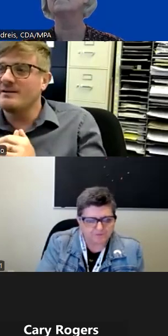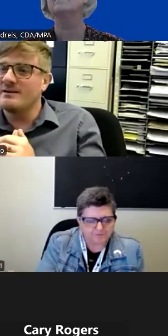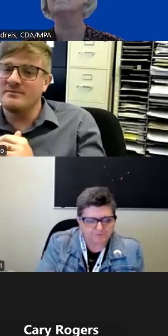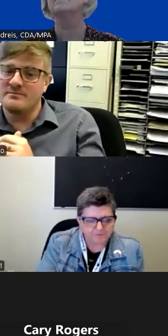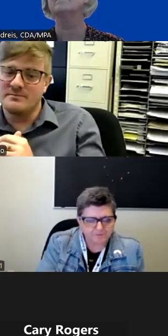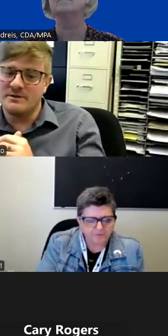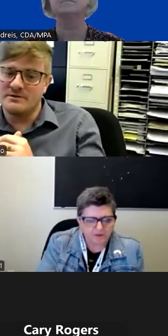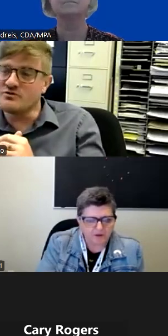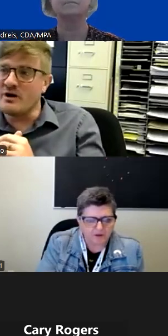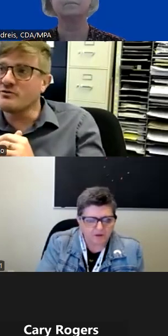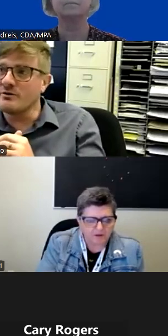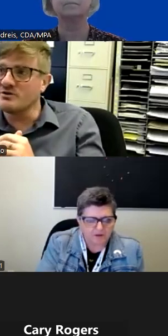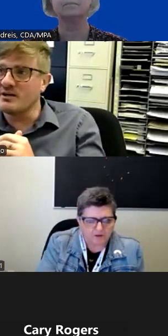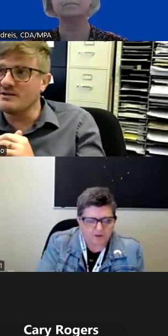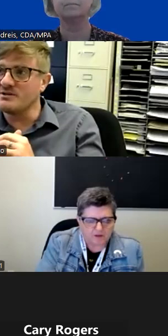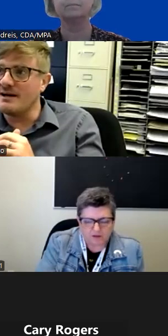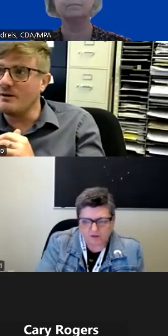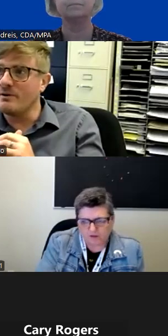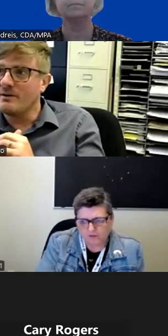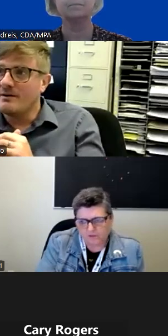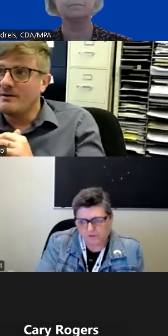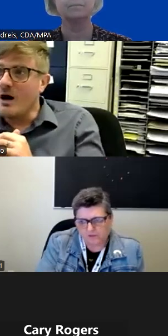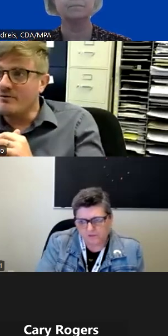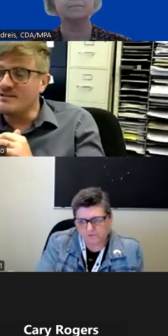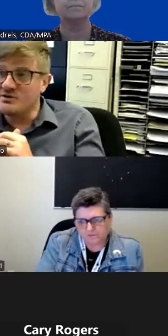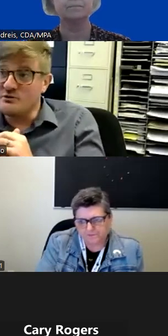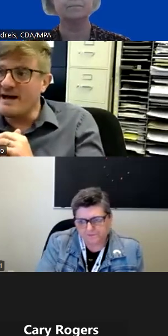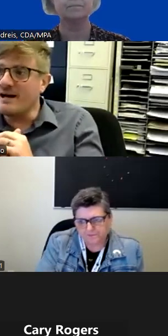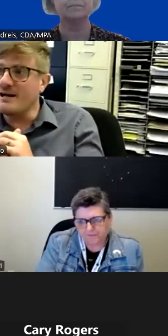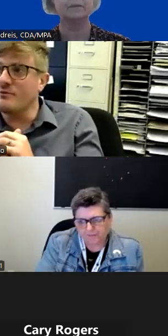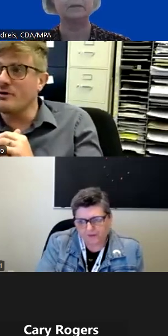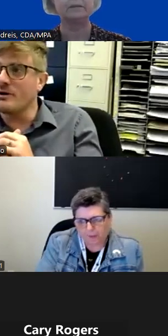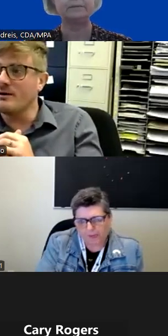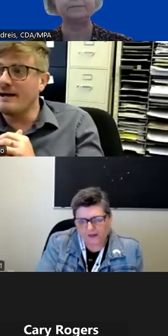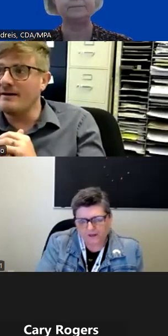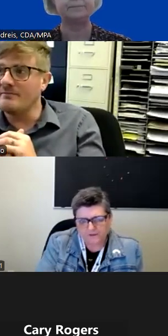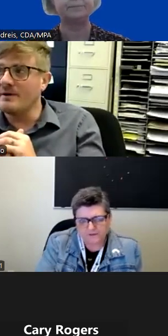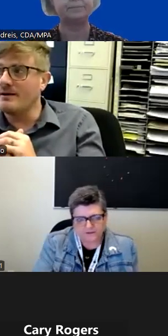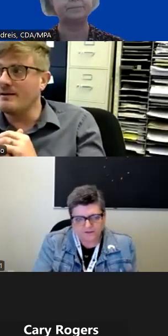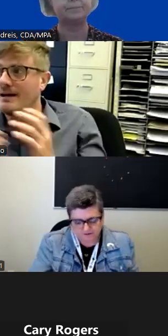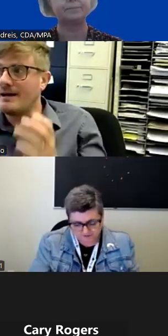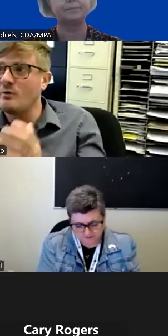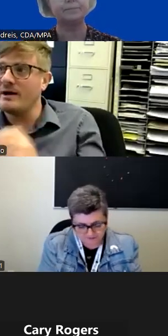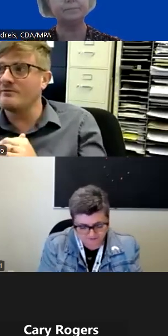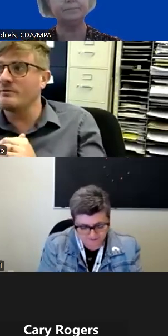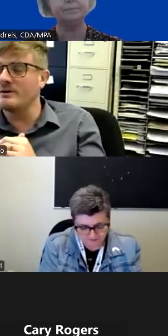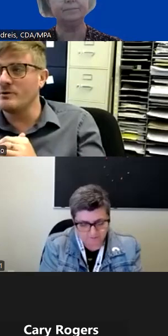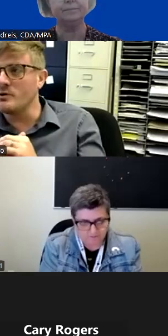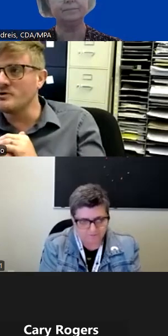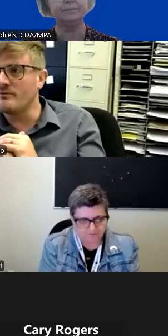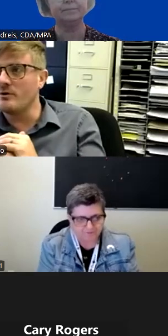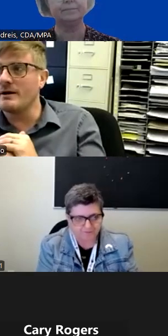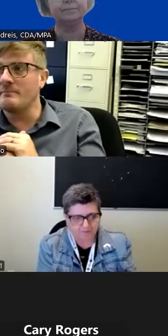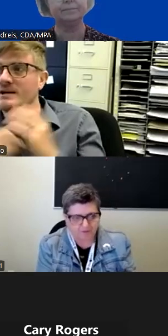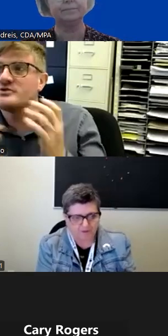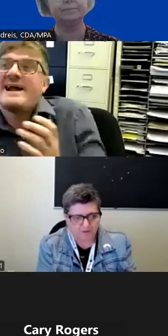create a structural change to help offices do that kind of work and have a way of getting